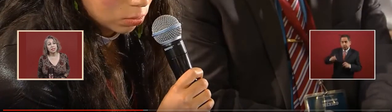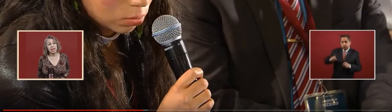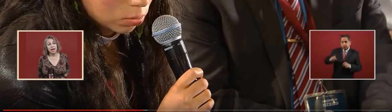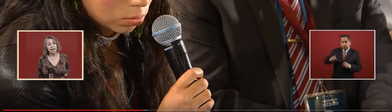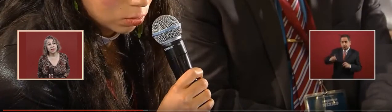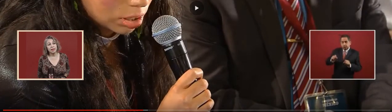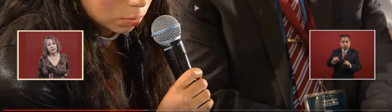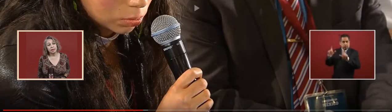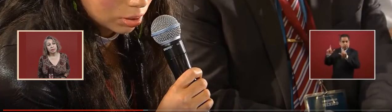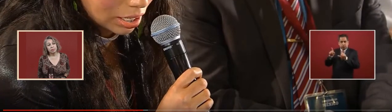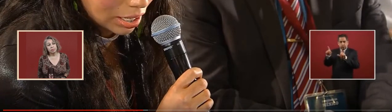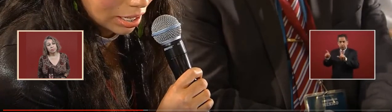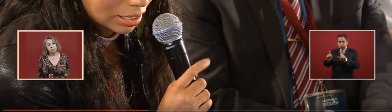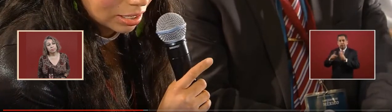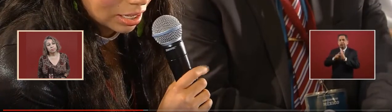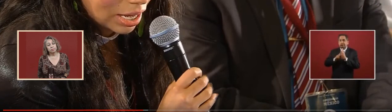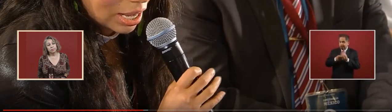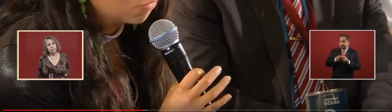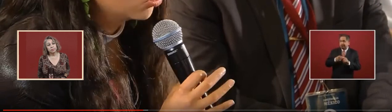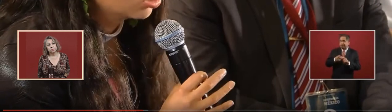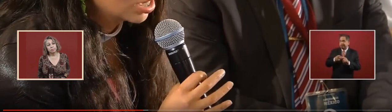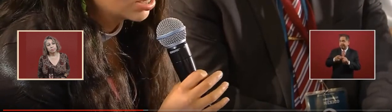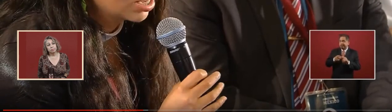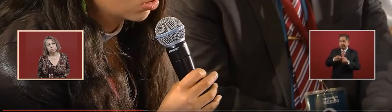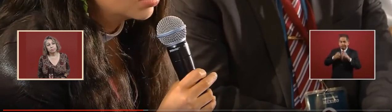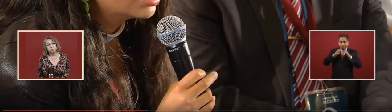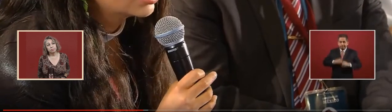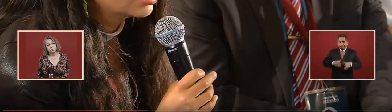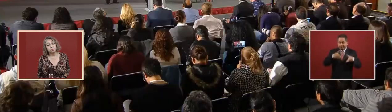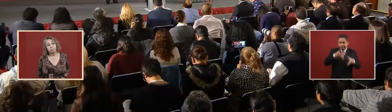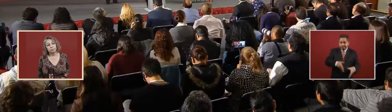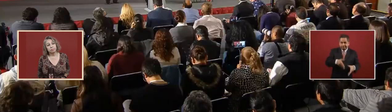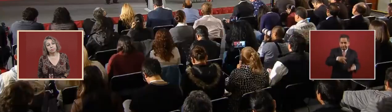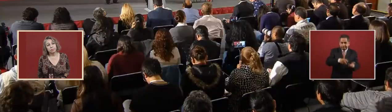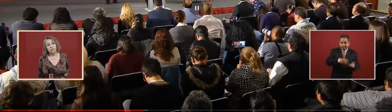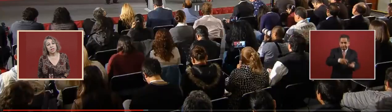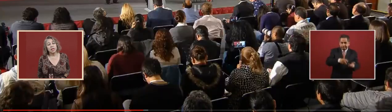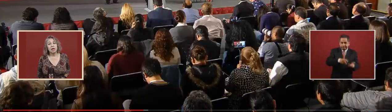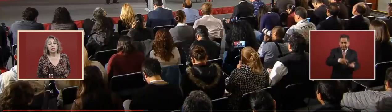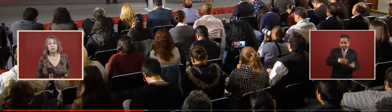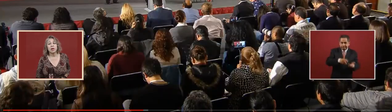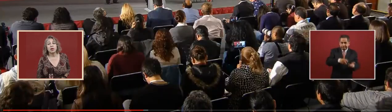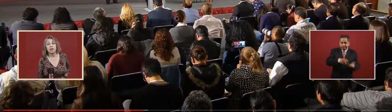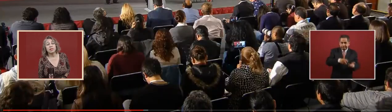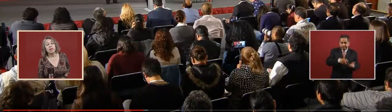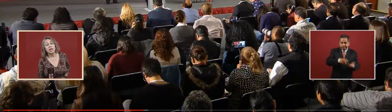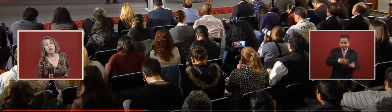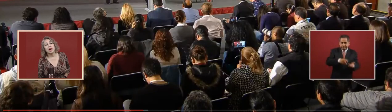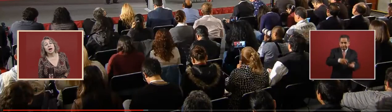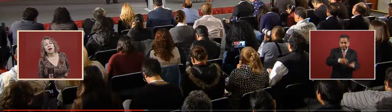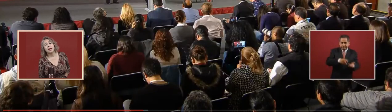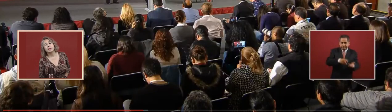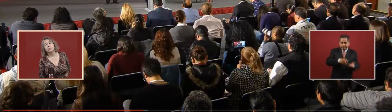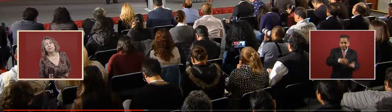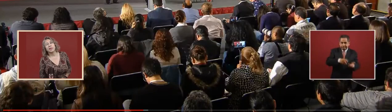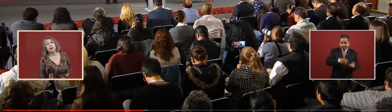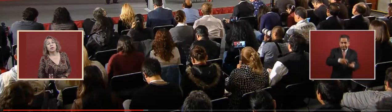that slide. Repunte en fosas en 2017. Regarding the